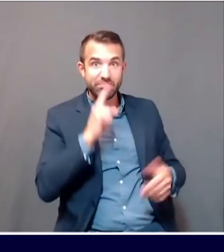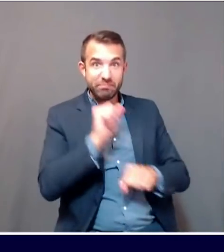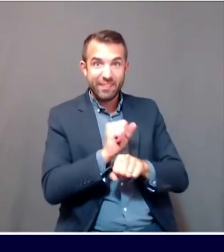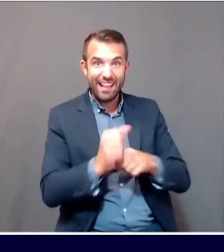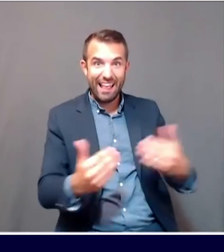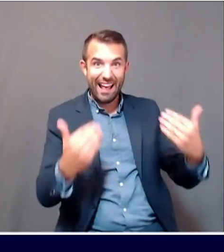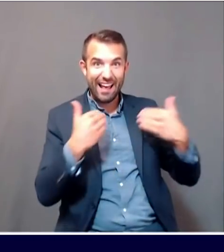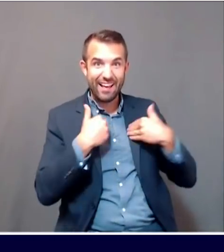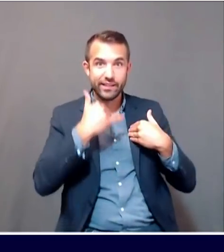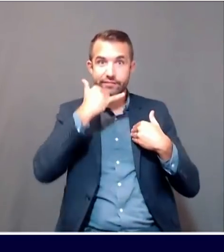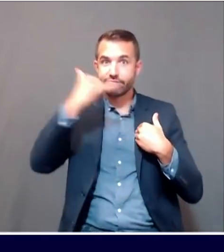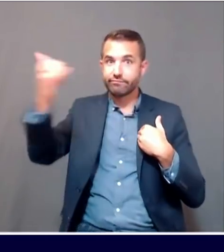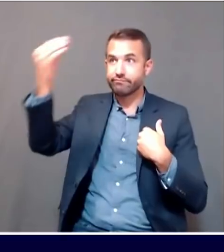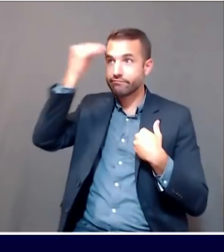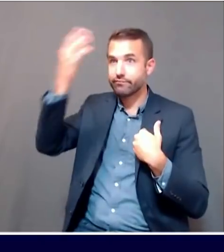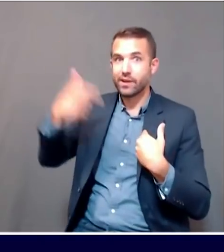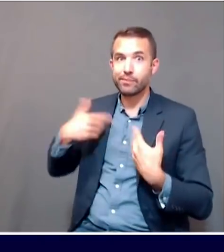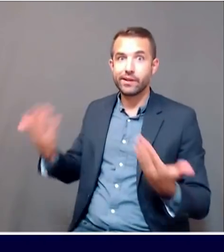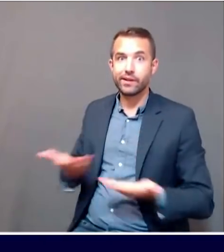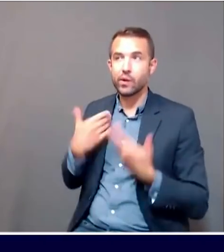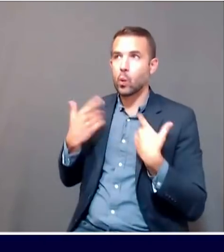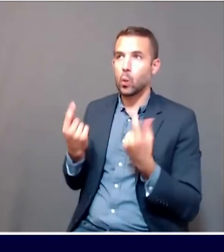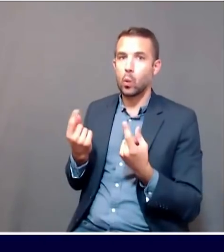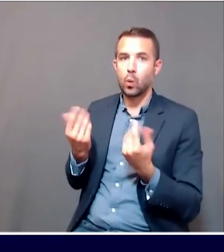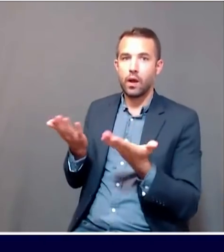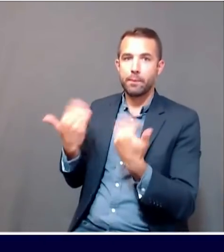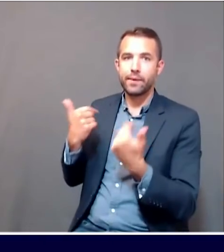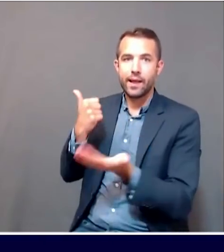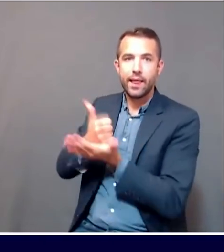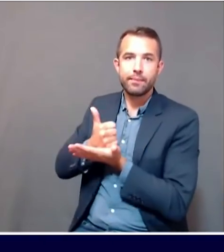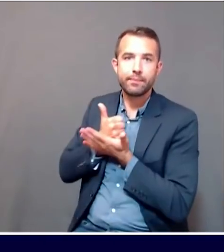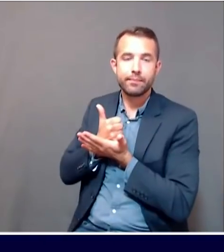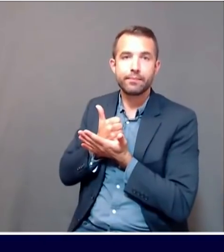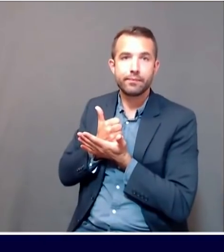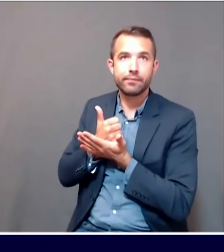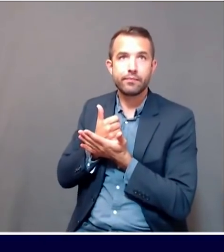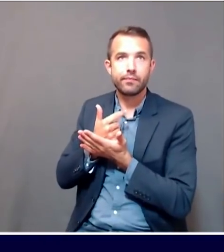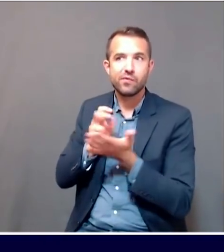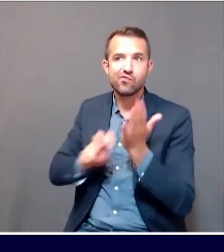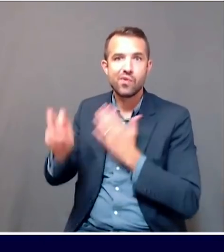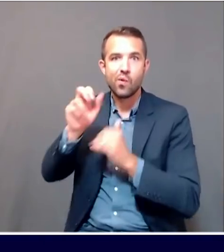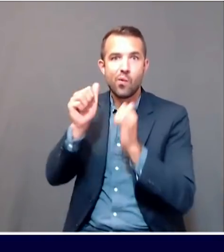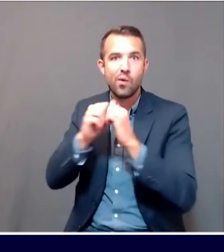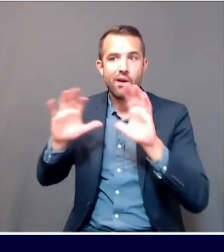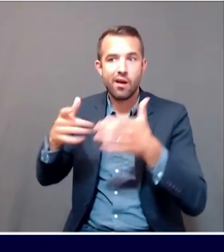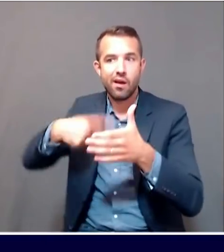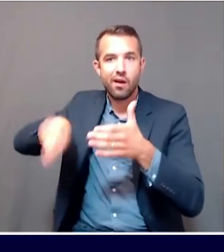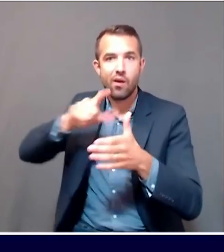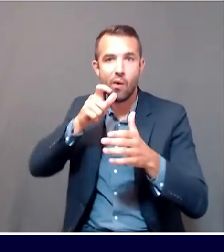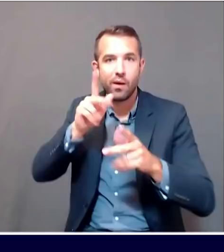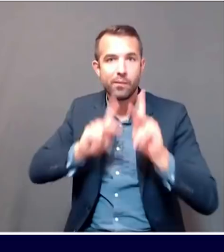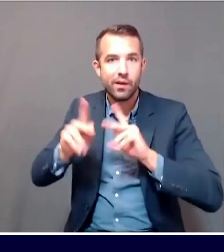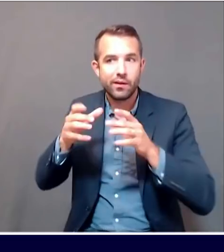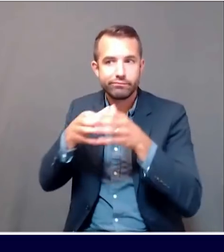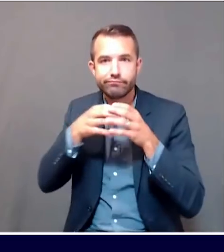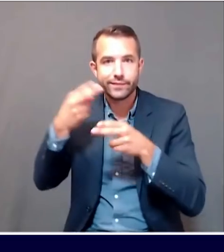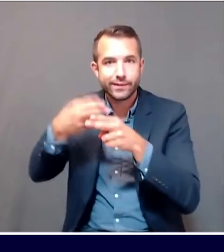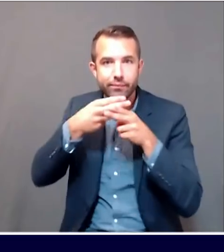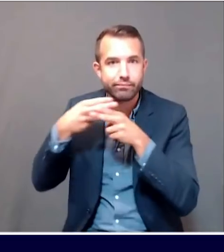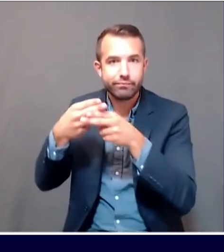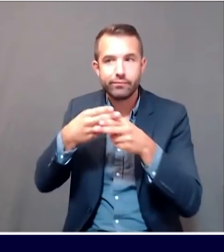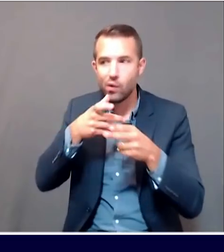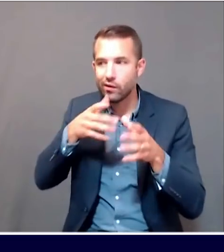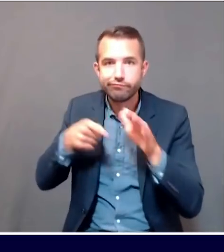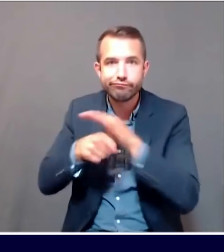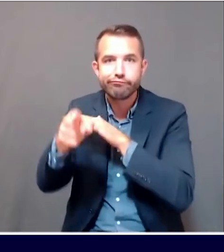me I'm positive, and these are all the people I've been traveling with, and this is these are the people in my car, and I want to make sure that